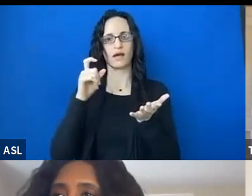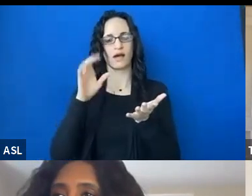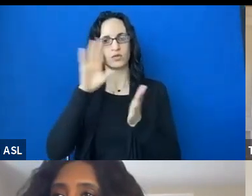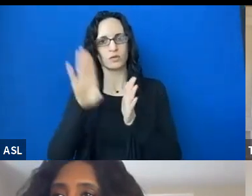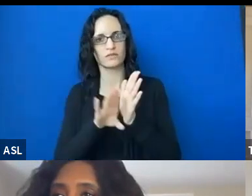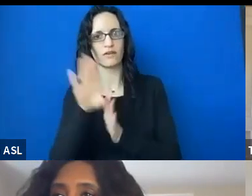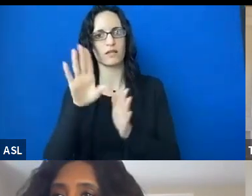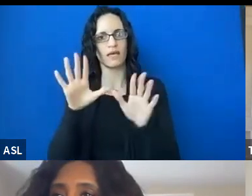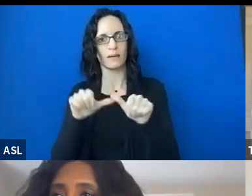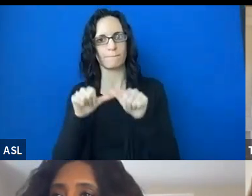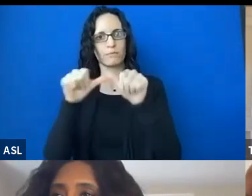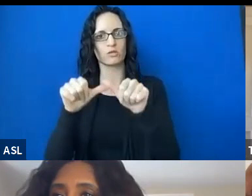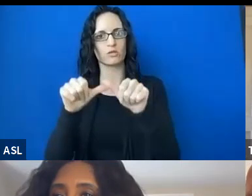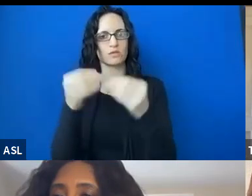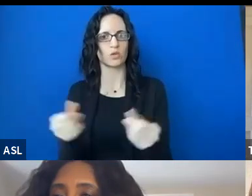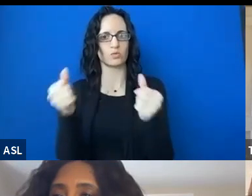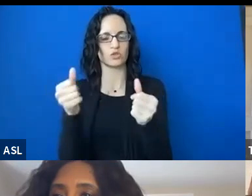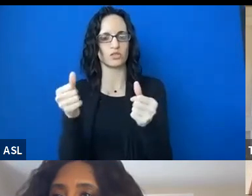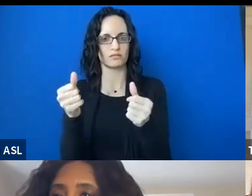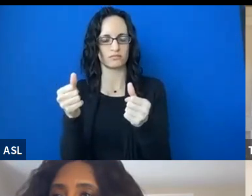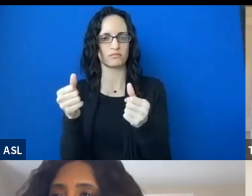solution to the